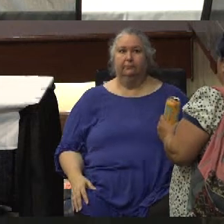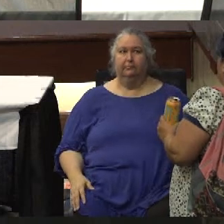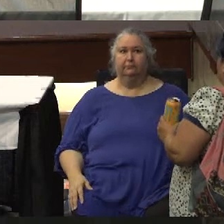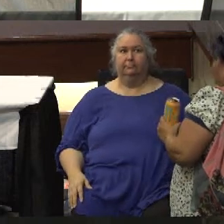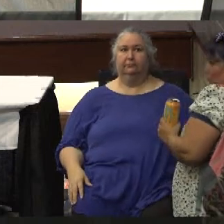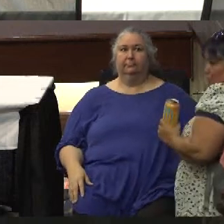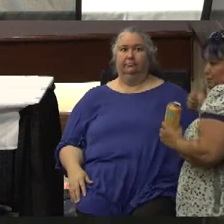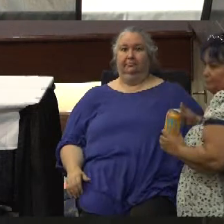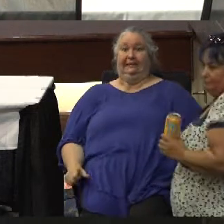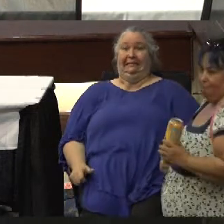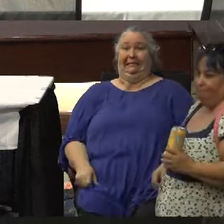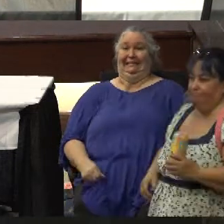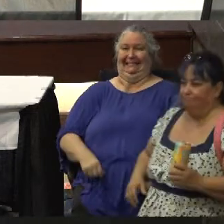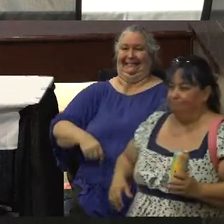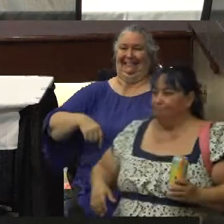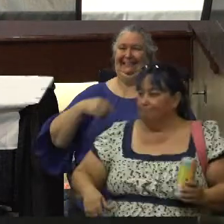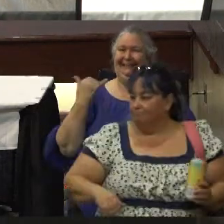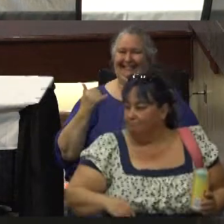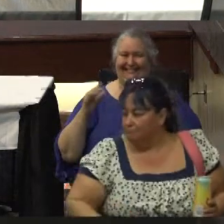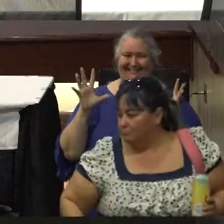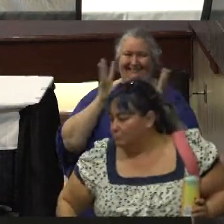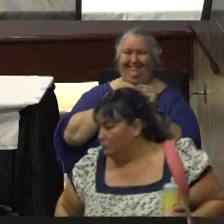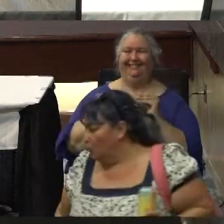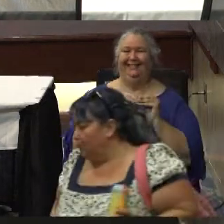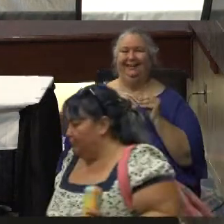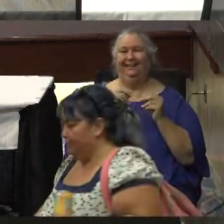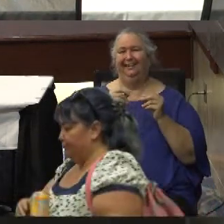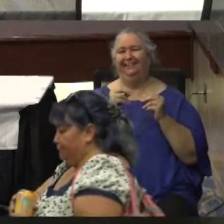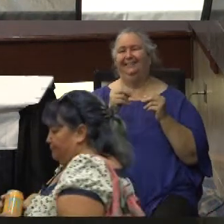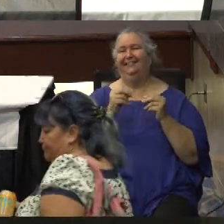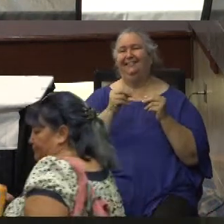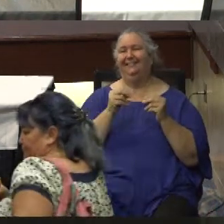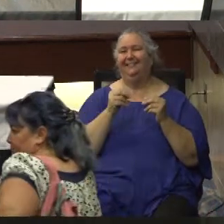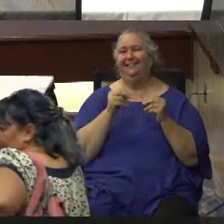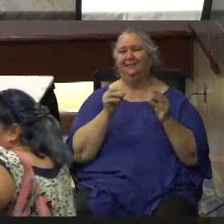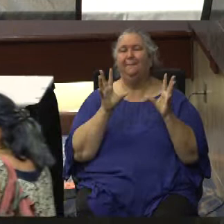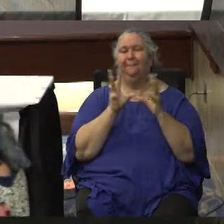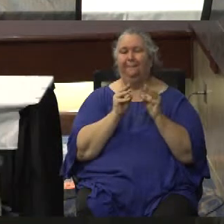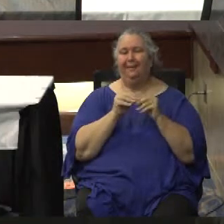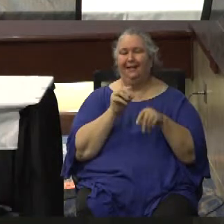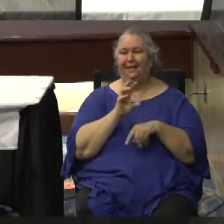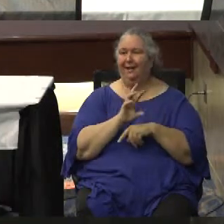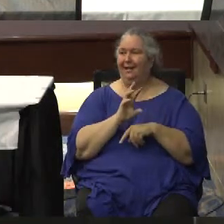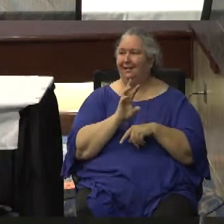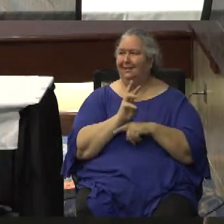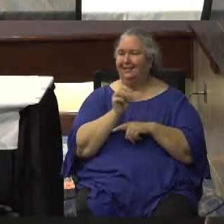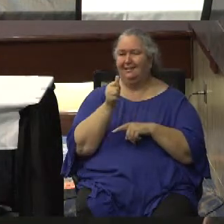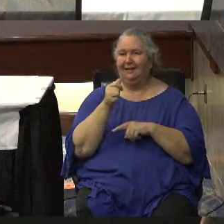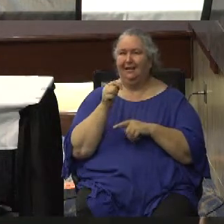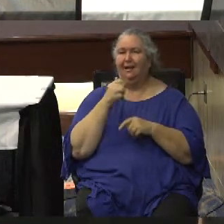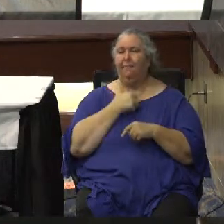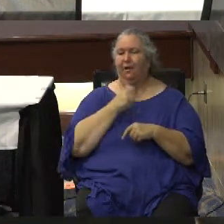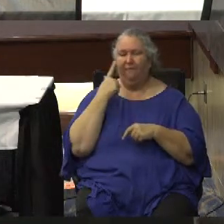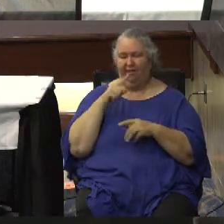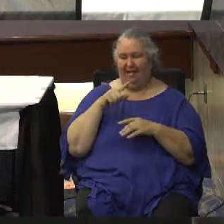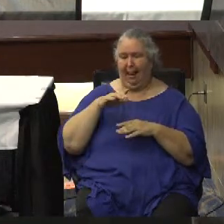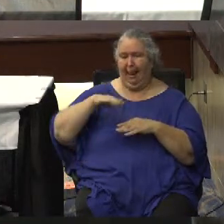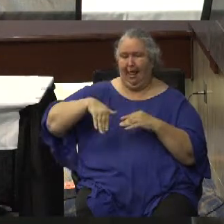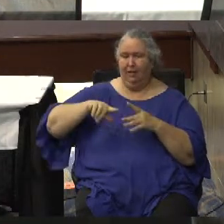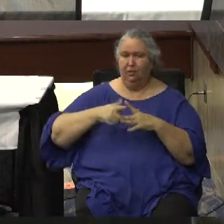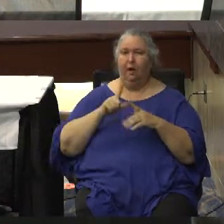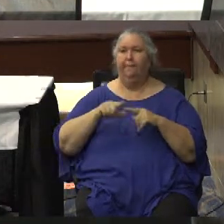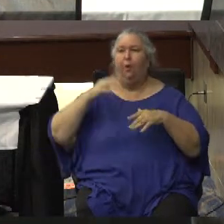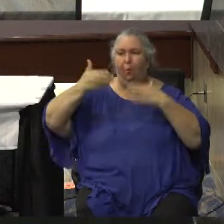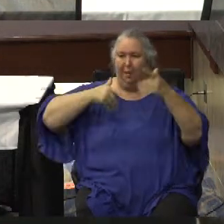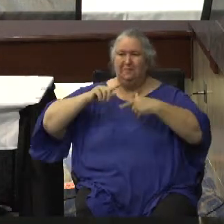Session of the July 20th, 2021 to order at 6:10 p.m. I apologize for the late start time, everyone. Welcome to all of our